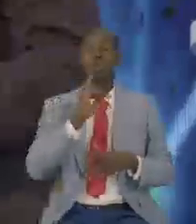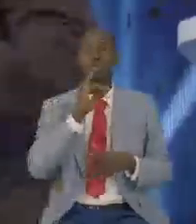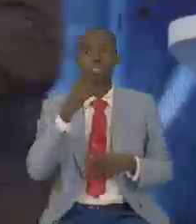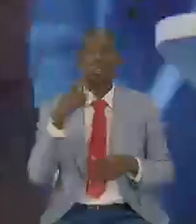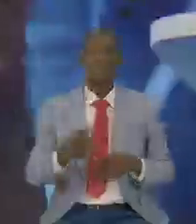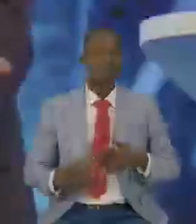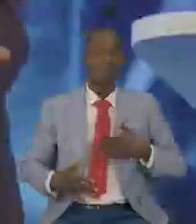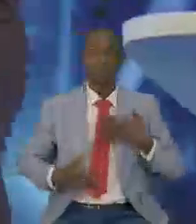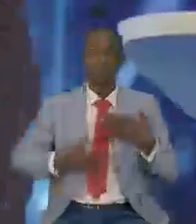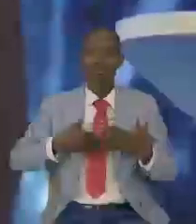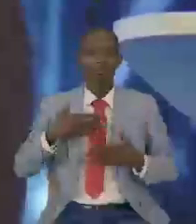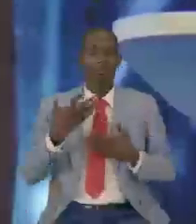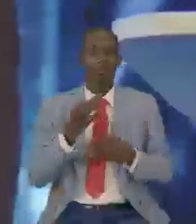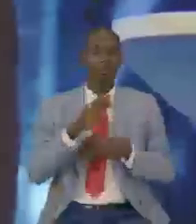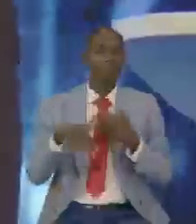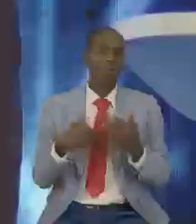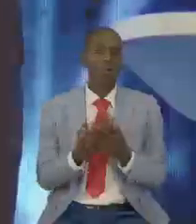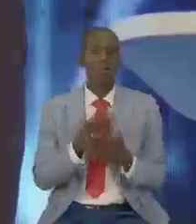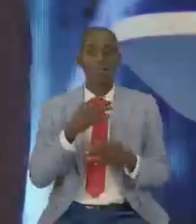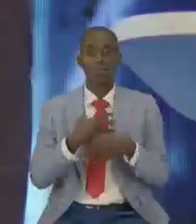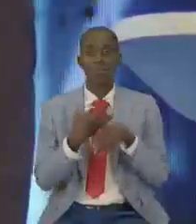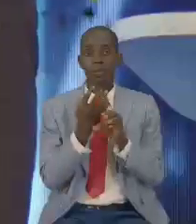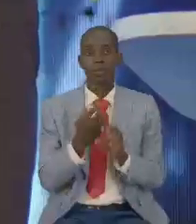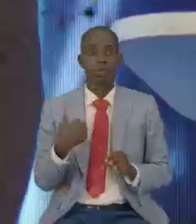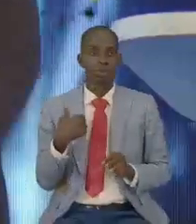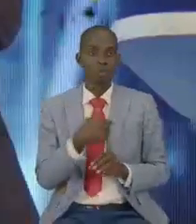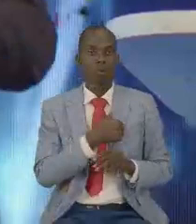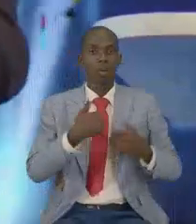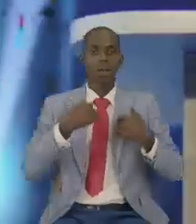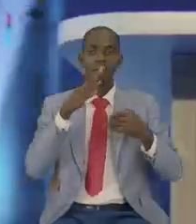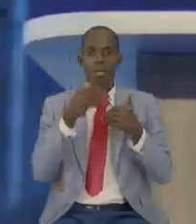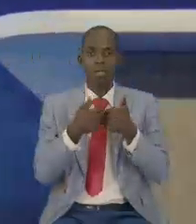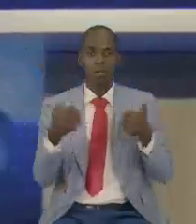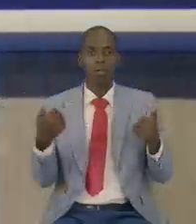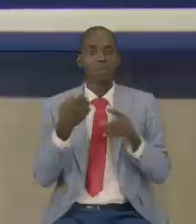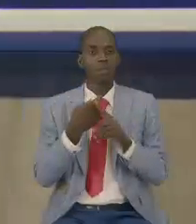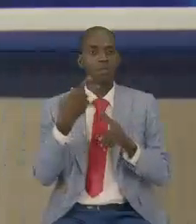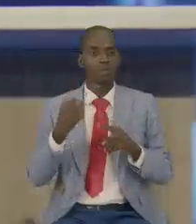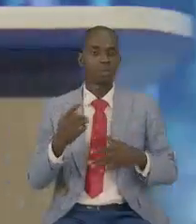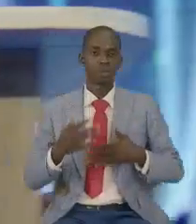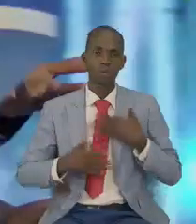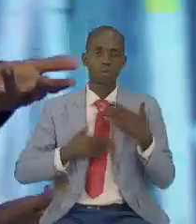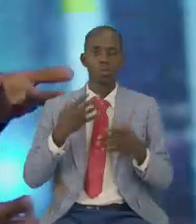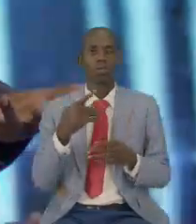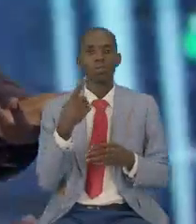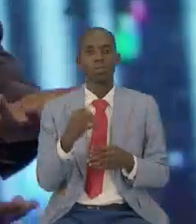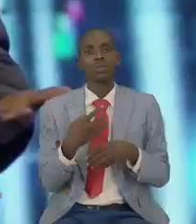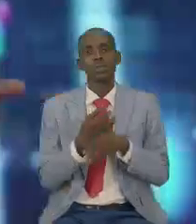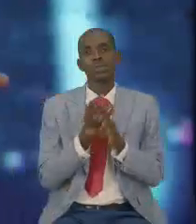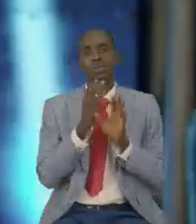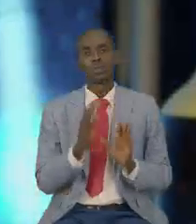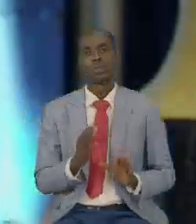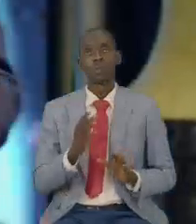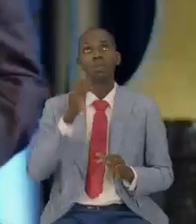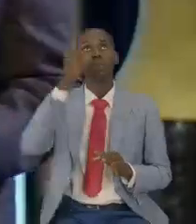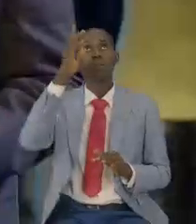had been separated from the joy of the Creator. God is the support. God